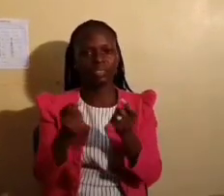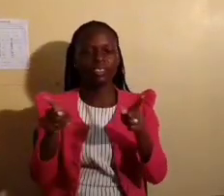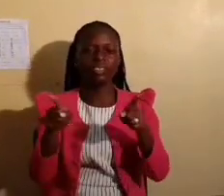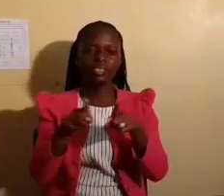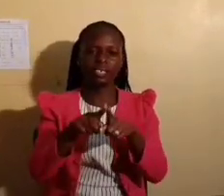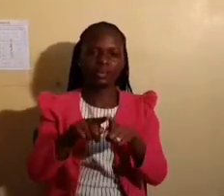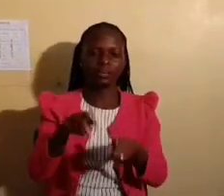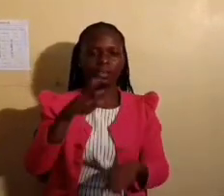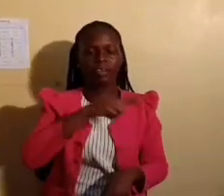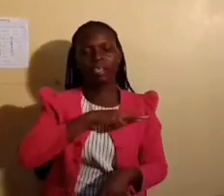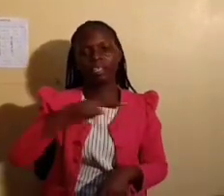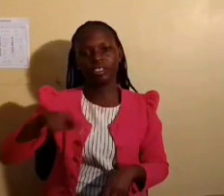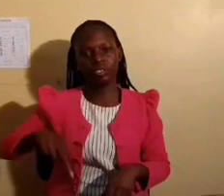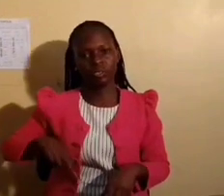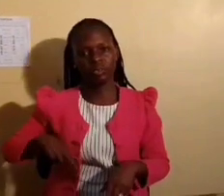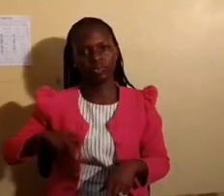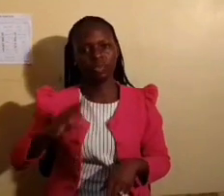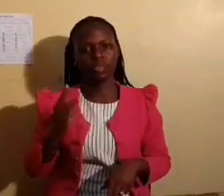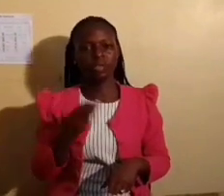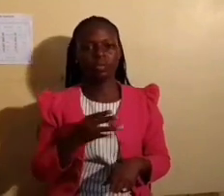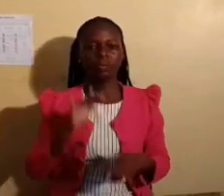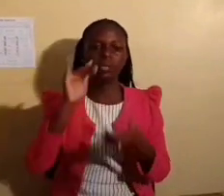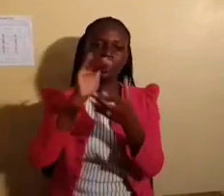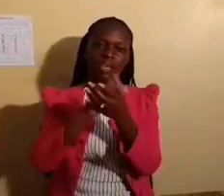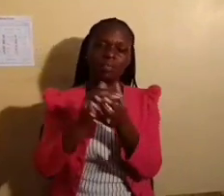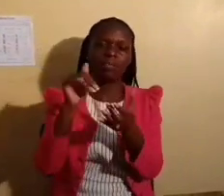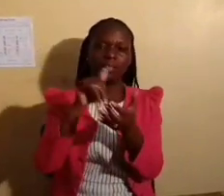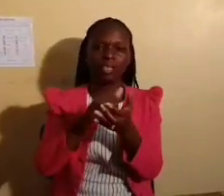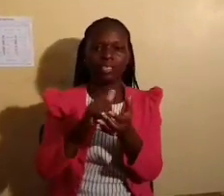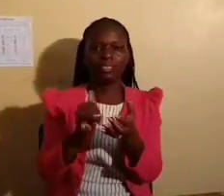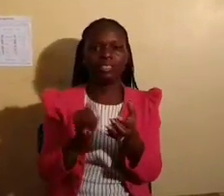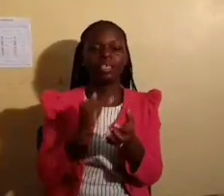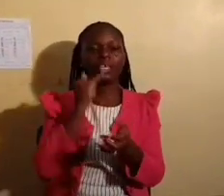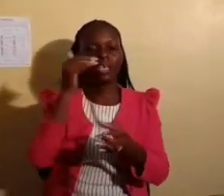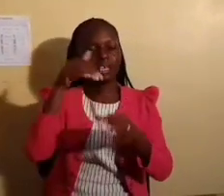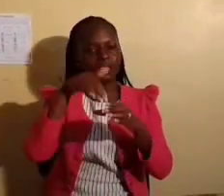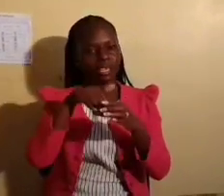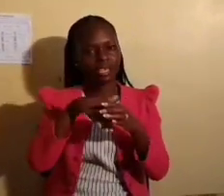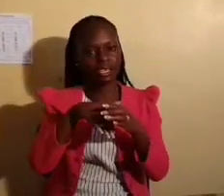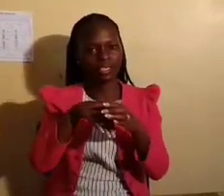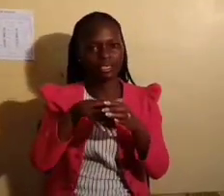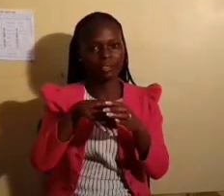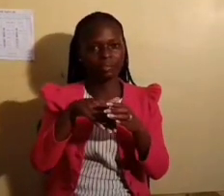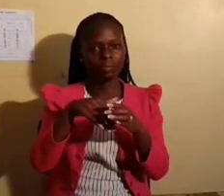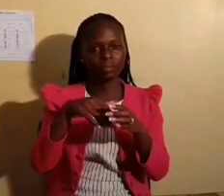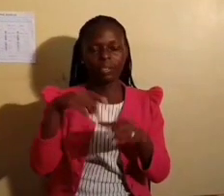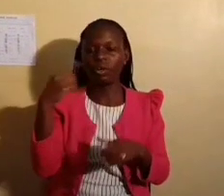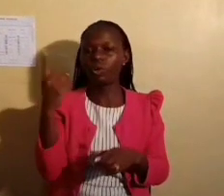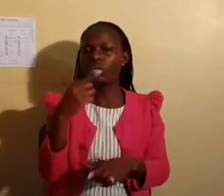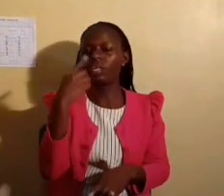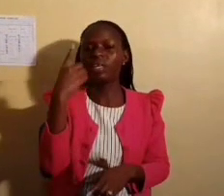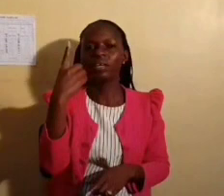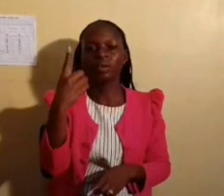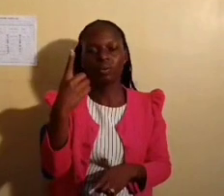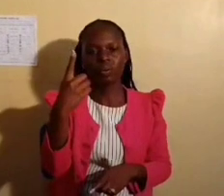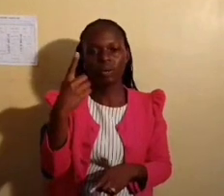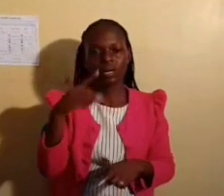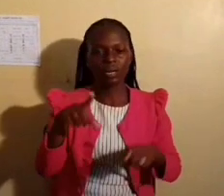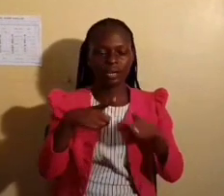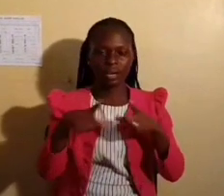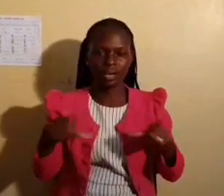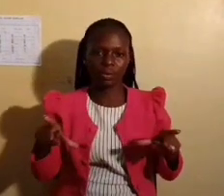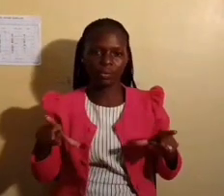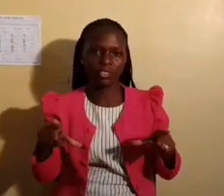groups and religions. We believe that in guiding, there is only